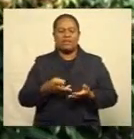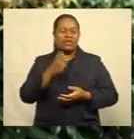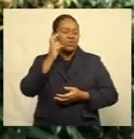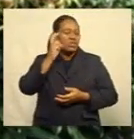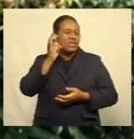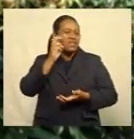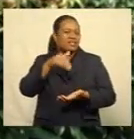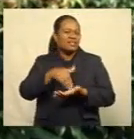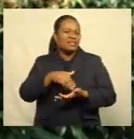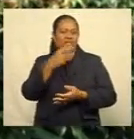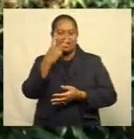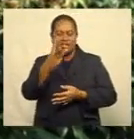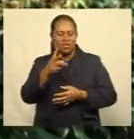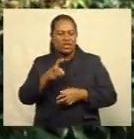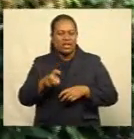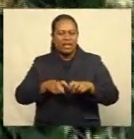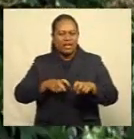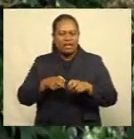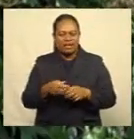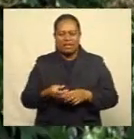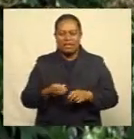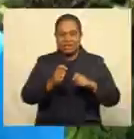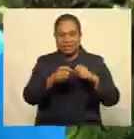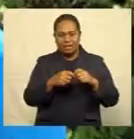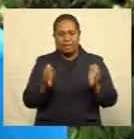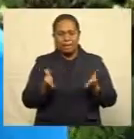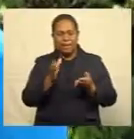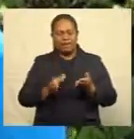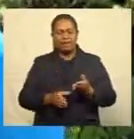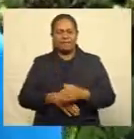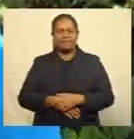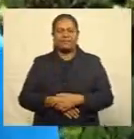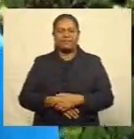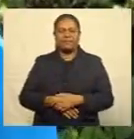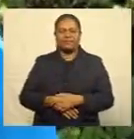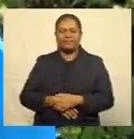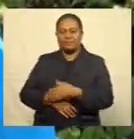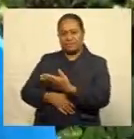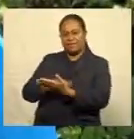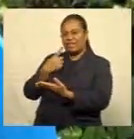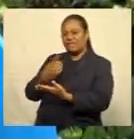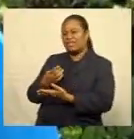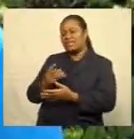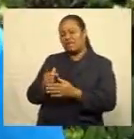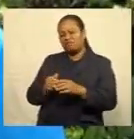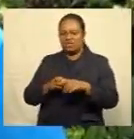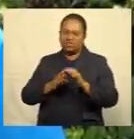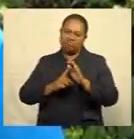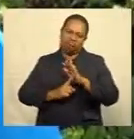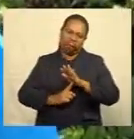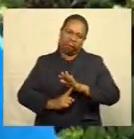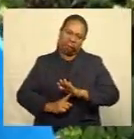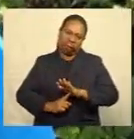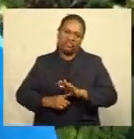its 3 athletes in Suva have been futile. Some of them are really down at the moment because they've trained